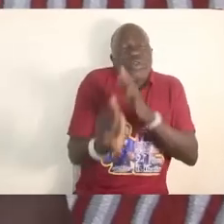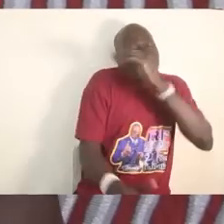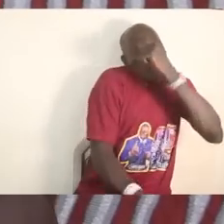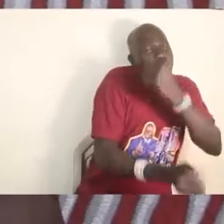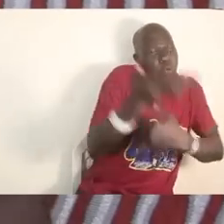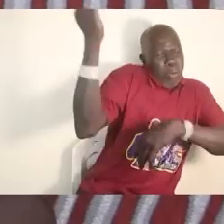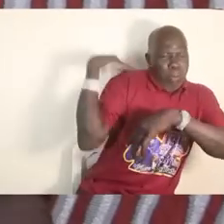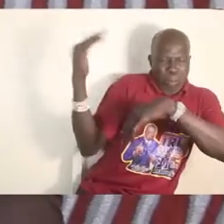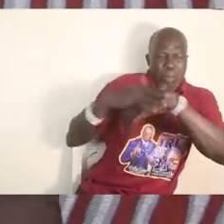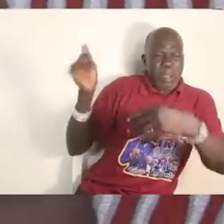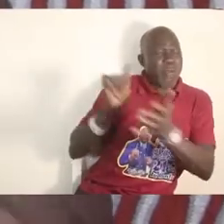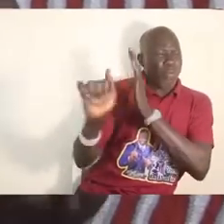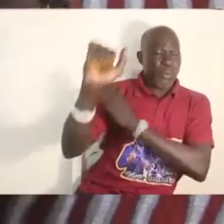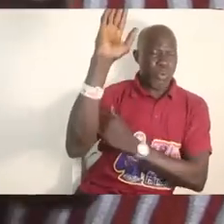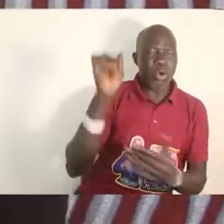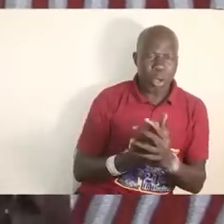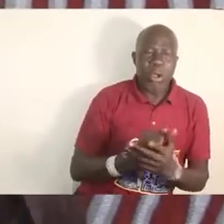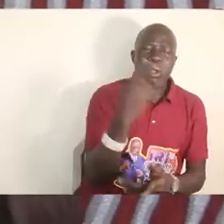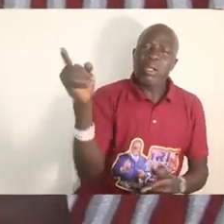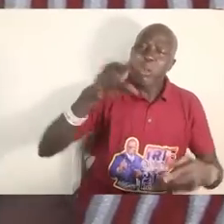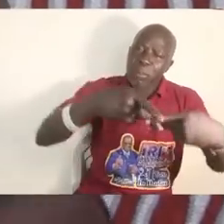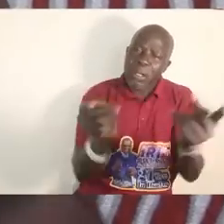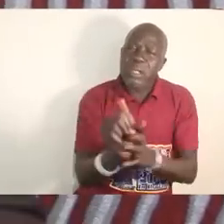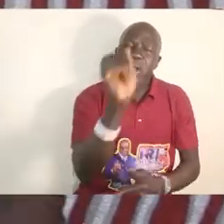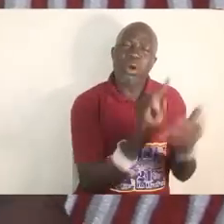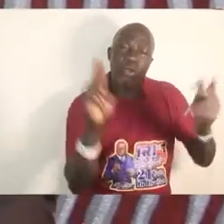leyin Olorun. You backslide from God. Ibi t'Olorun ti lo e.